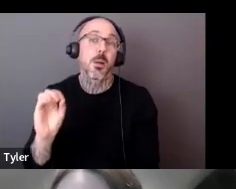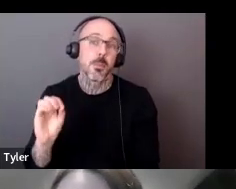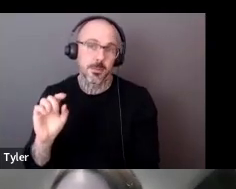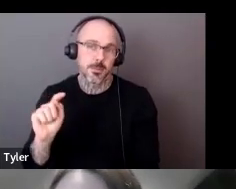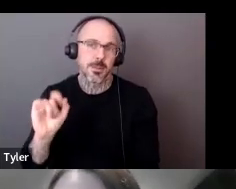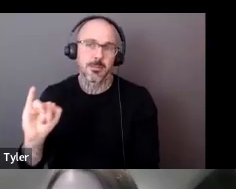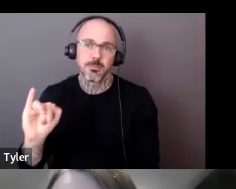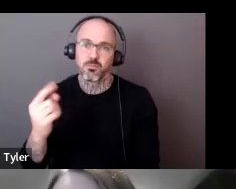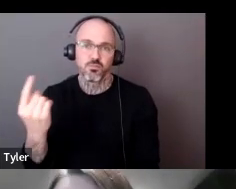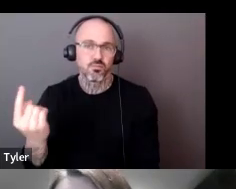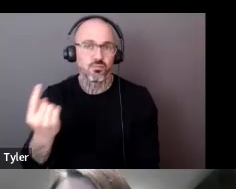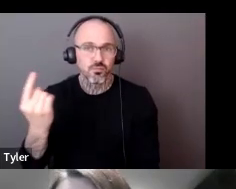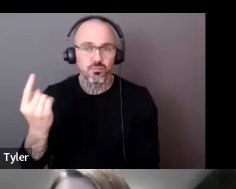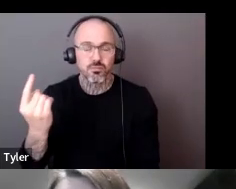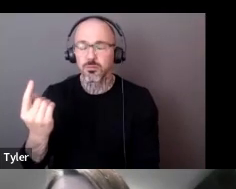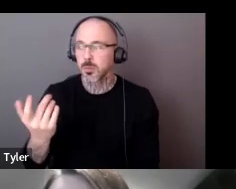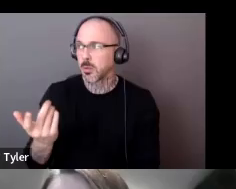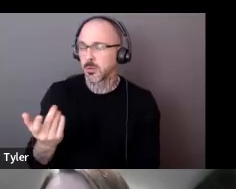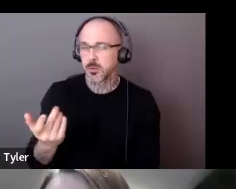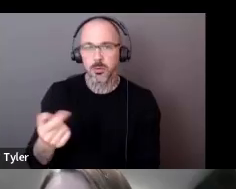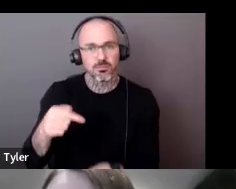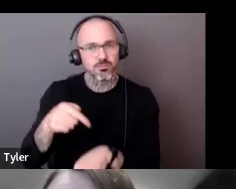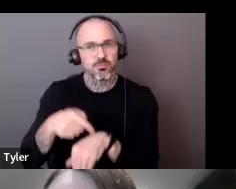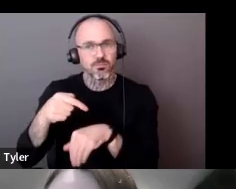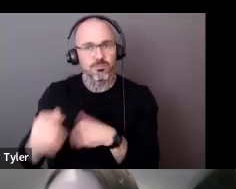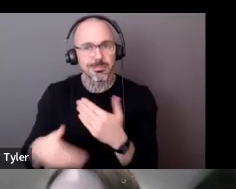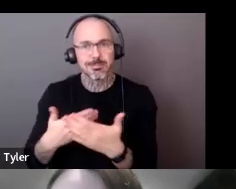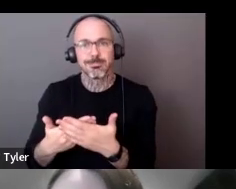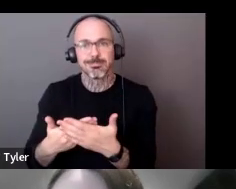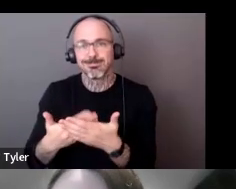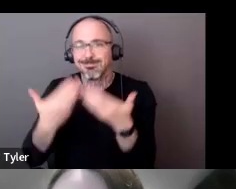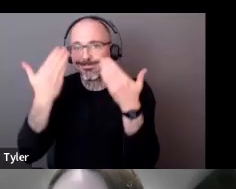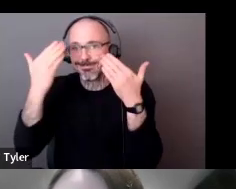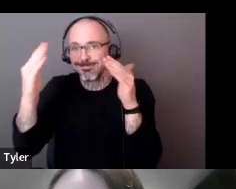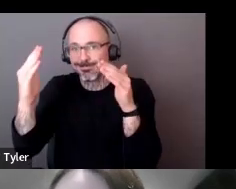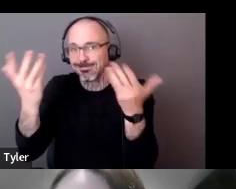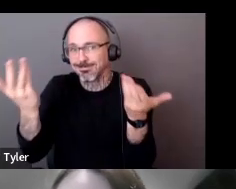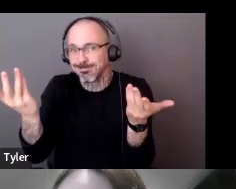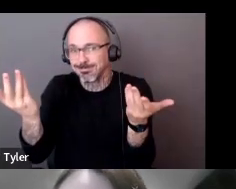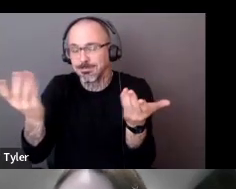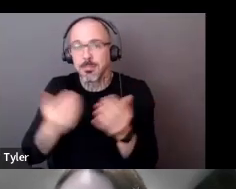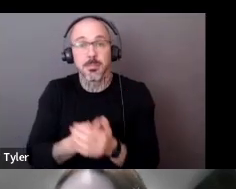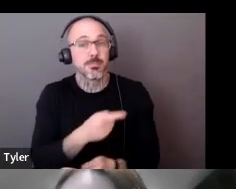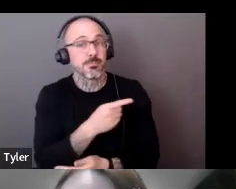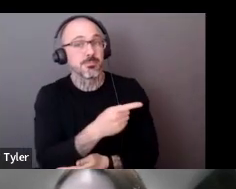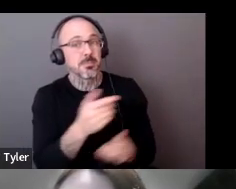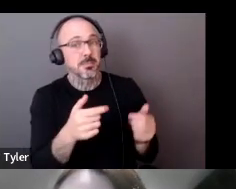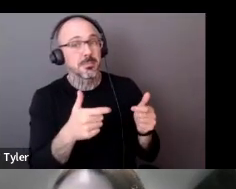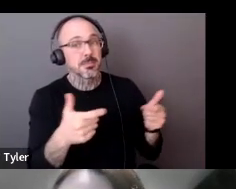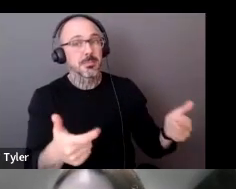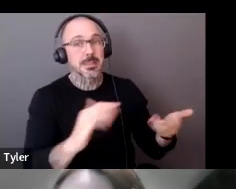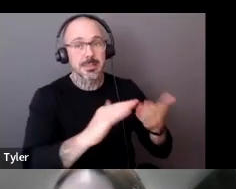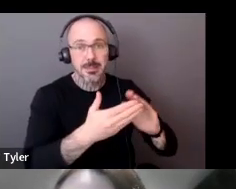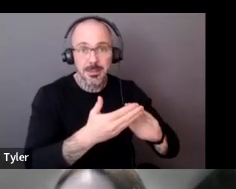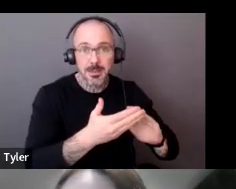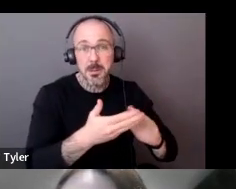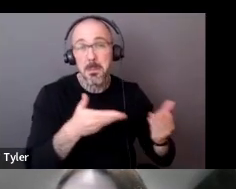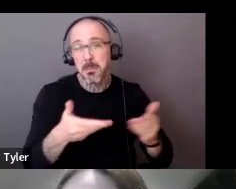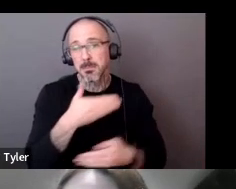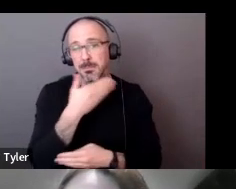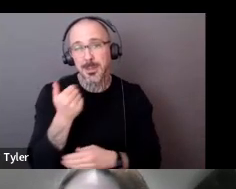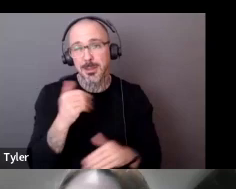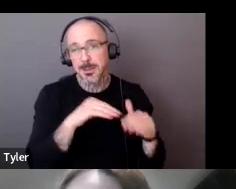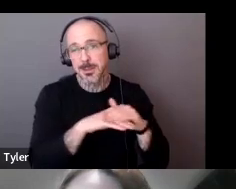But in a bigger town, there be better accessibility